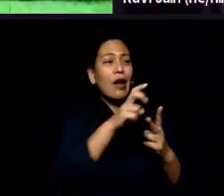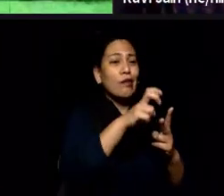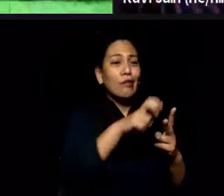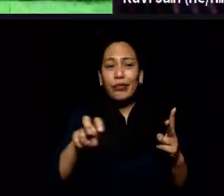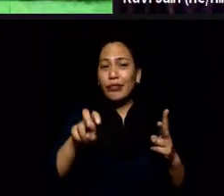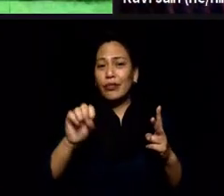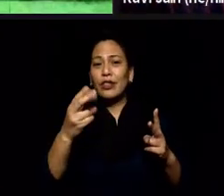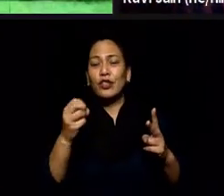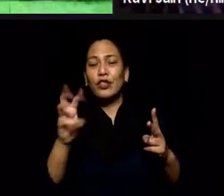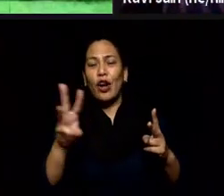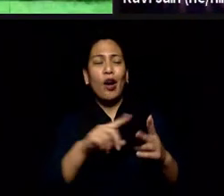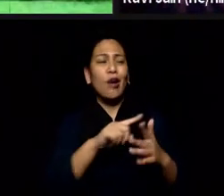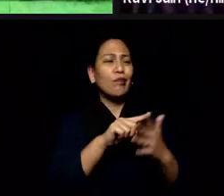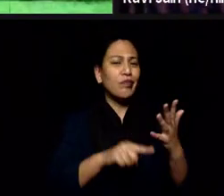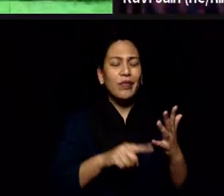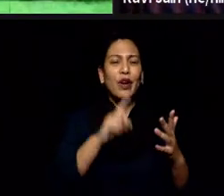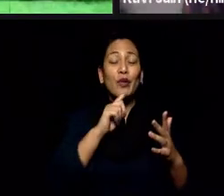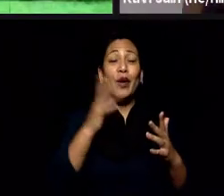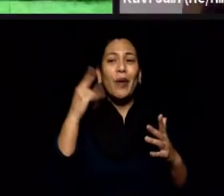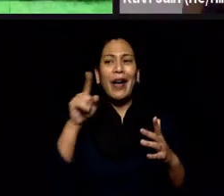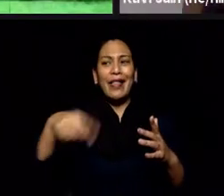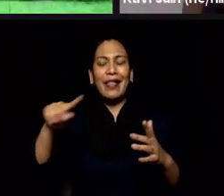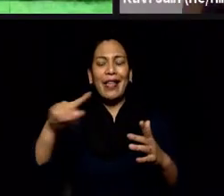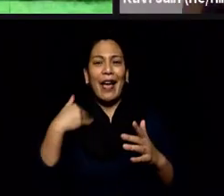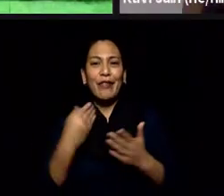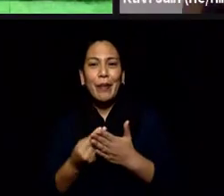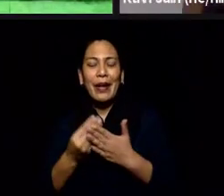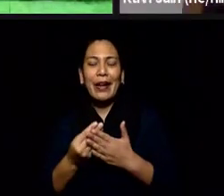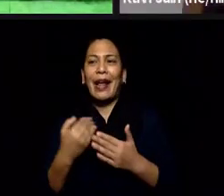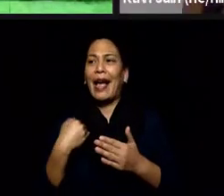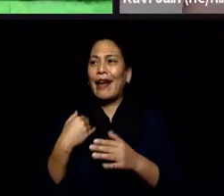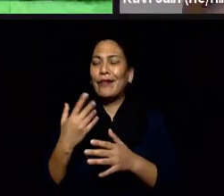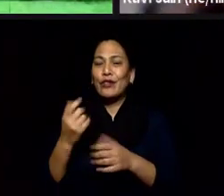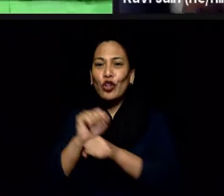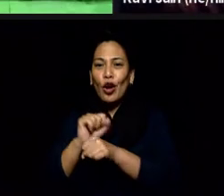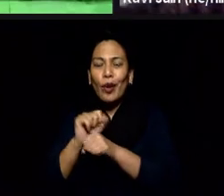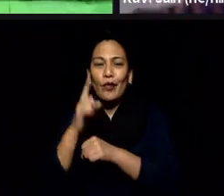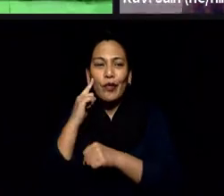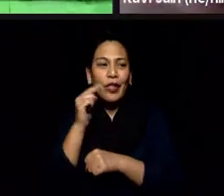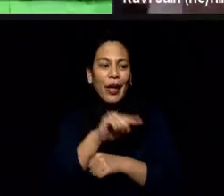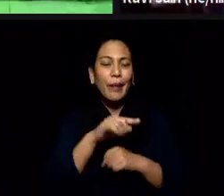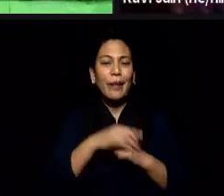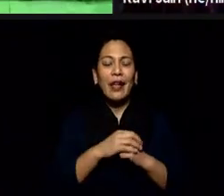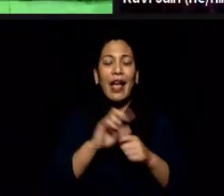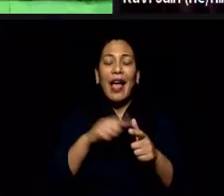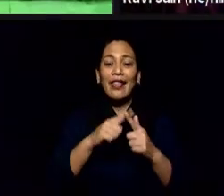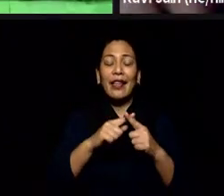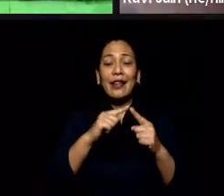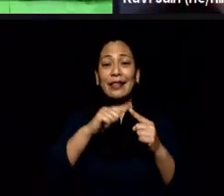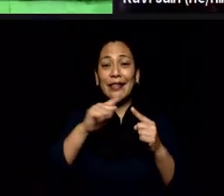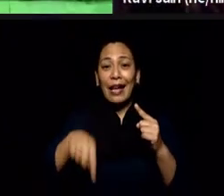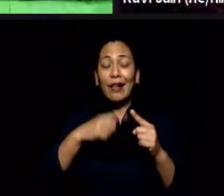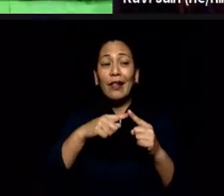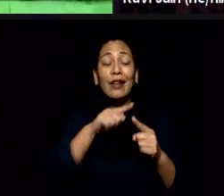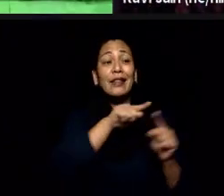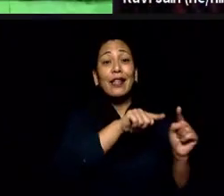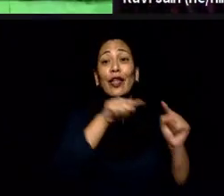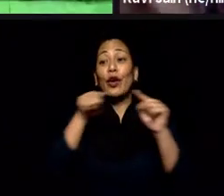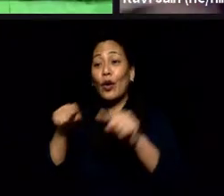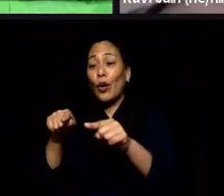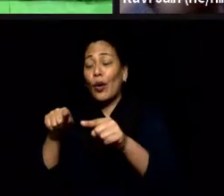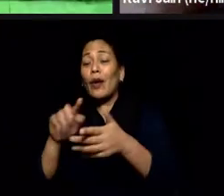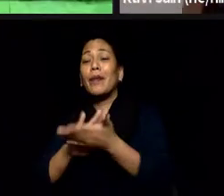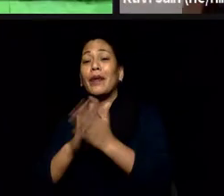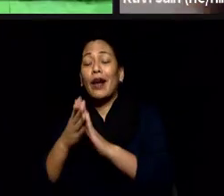is. That's where they can get jobs. That's where projects can happen because the community can't keep them. And then we see this cycle where they get harmed and there's constant